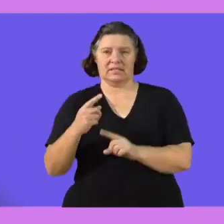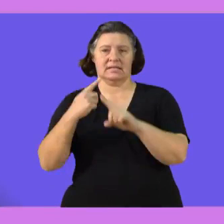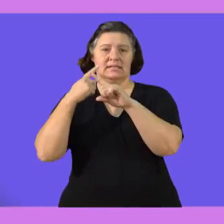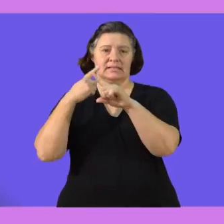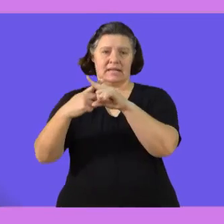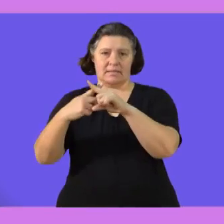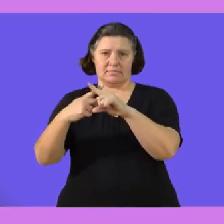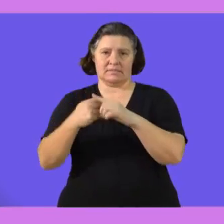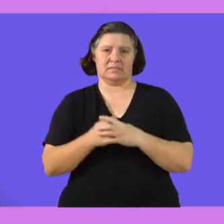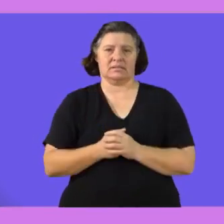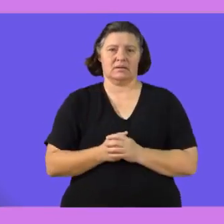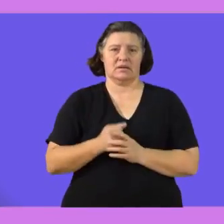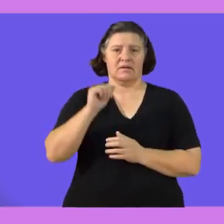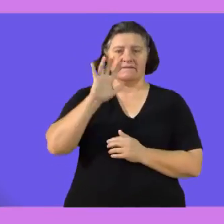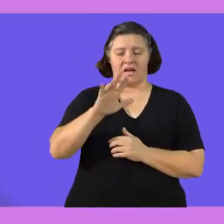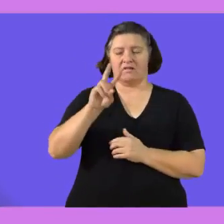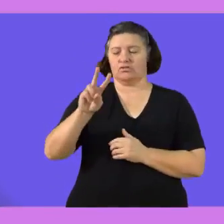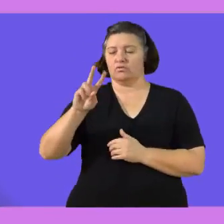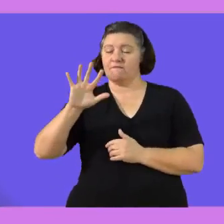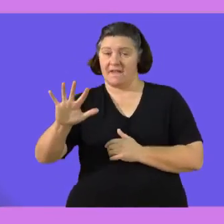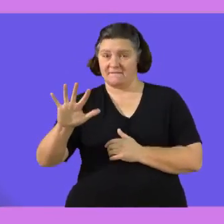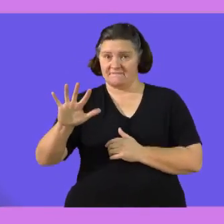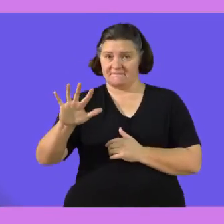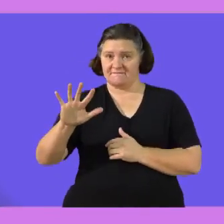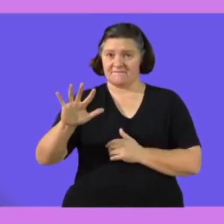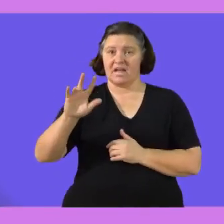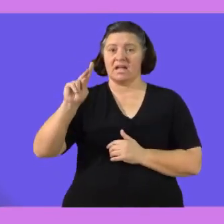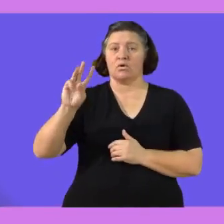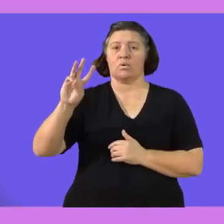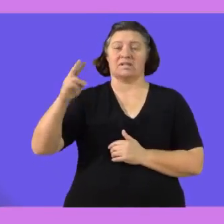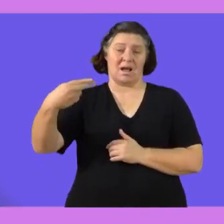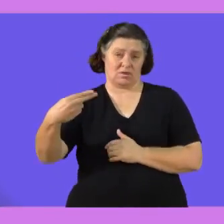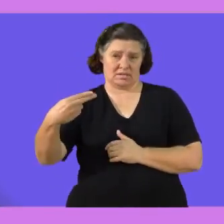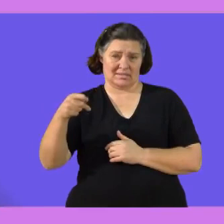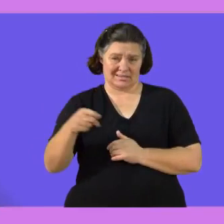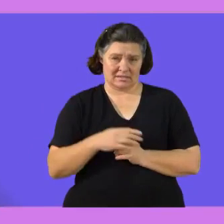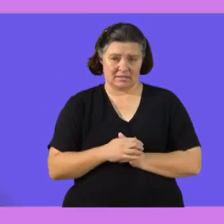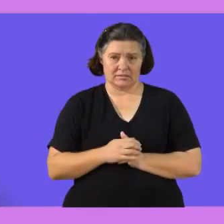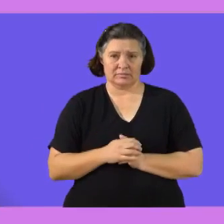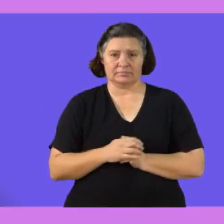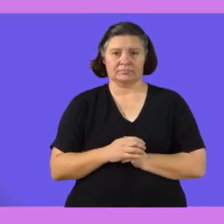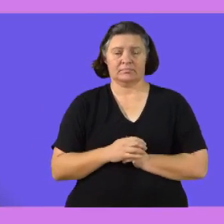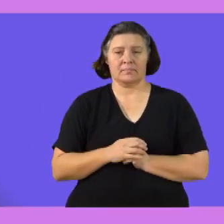50 multiply by E is the number of kilowatt hours of electricity, and we